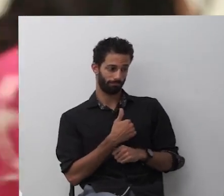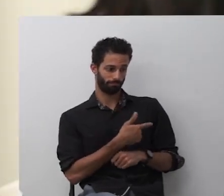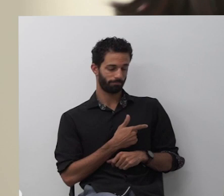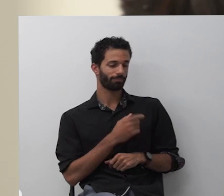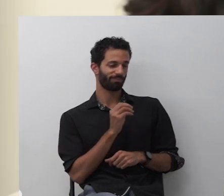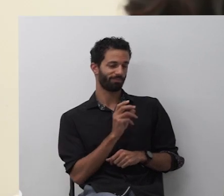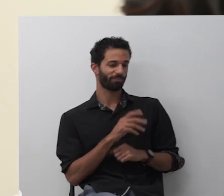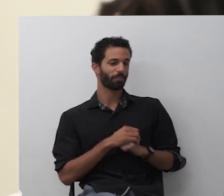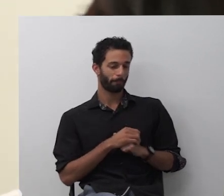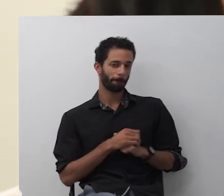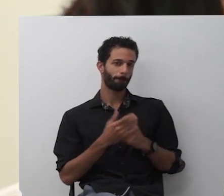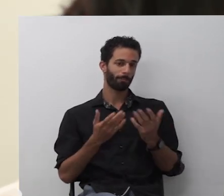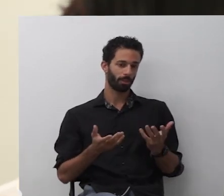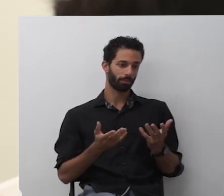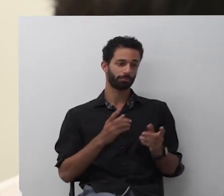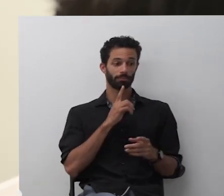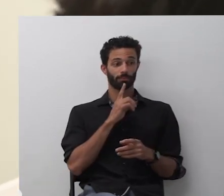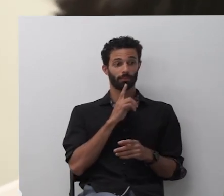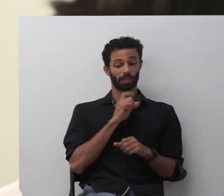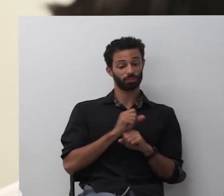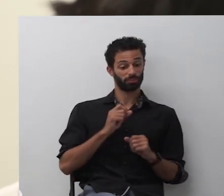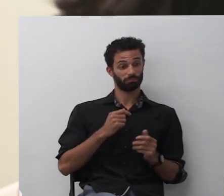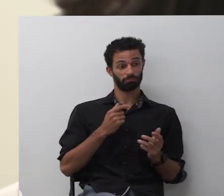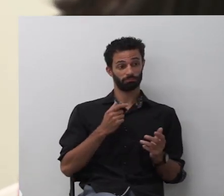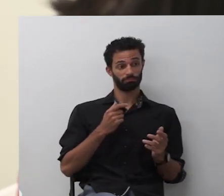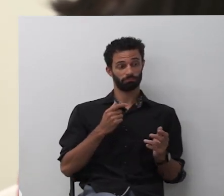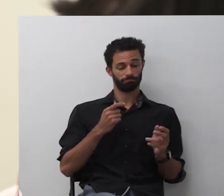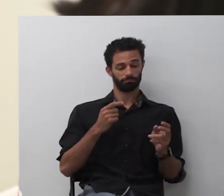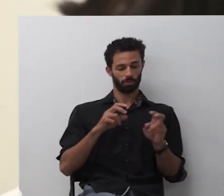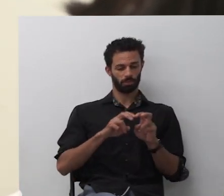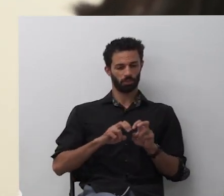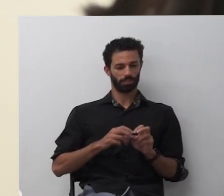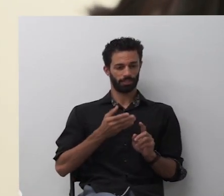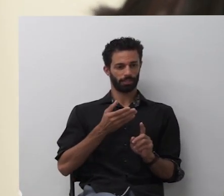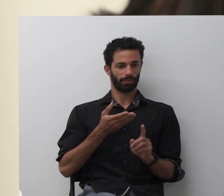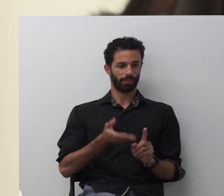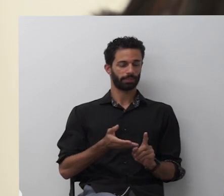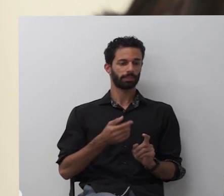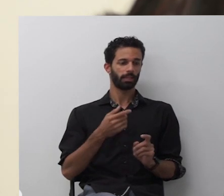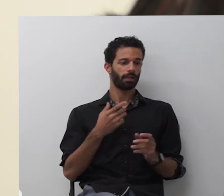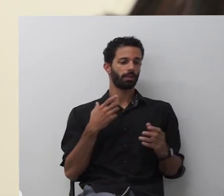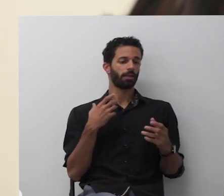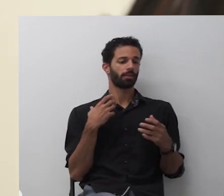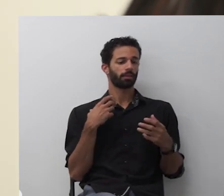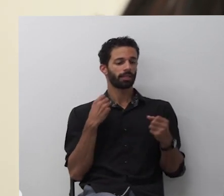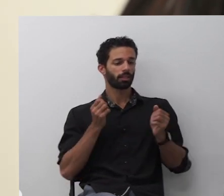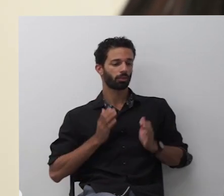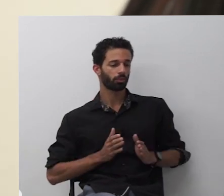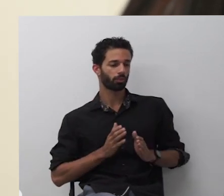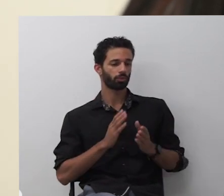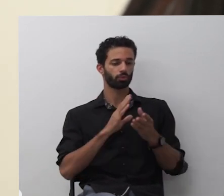here. Okay. Well, actually, I think looking at this, the healer,